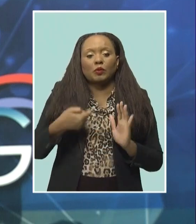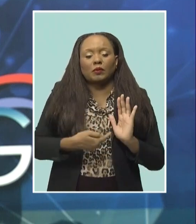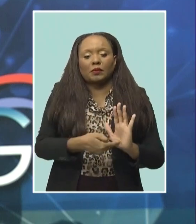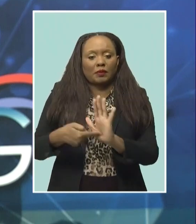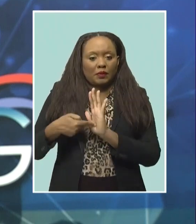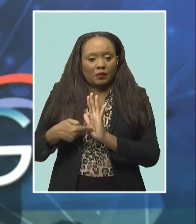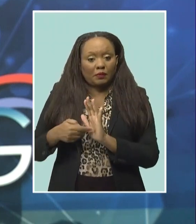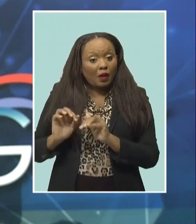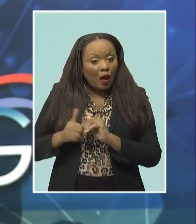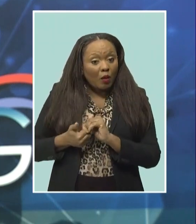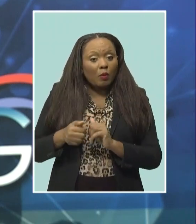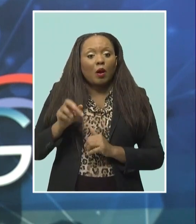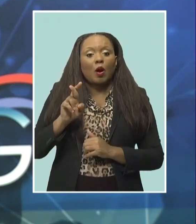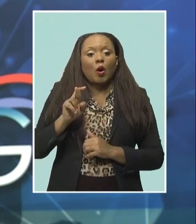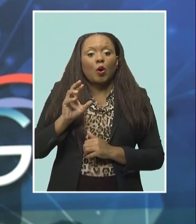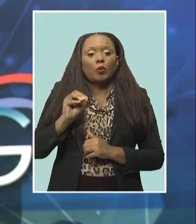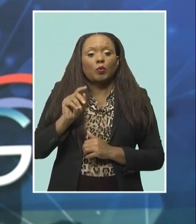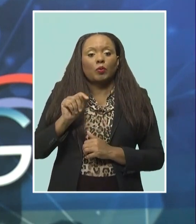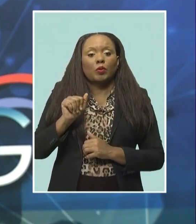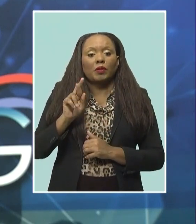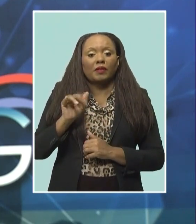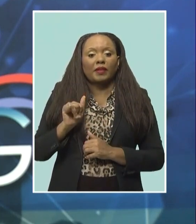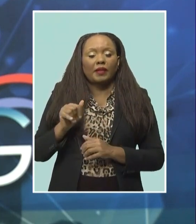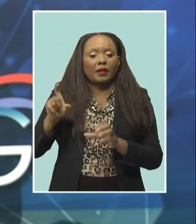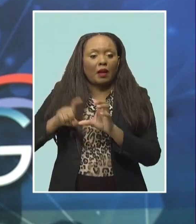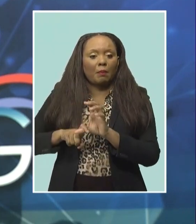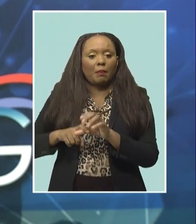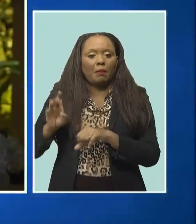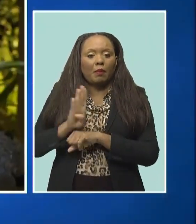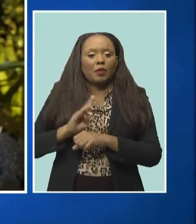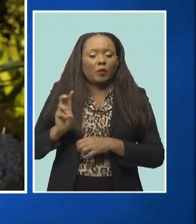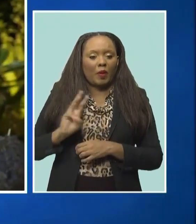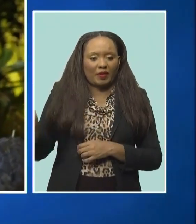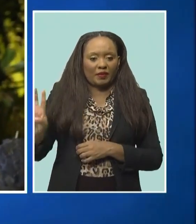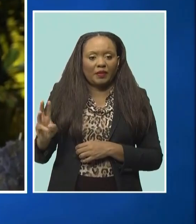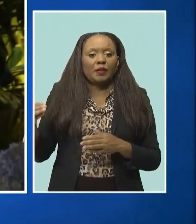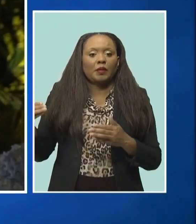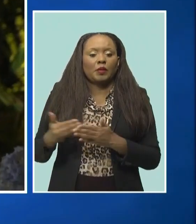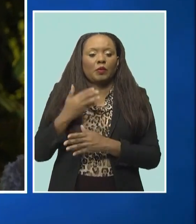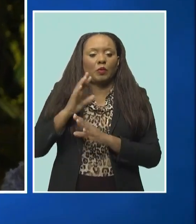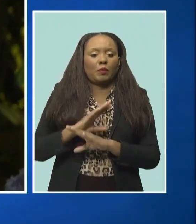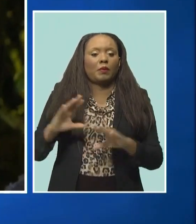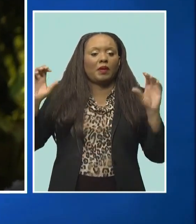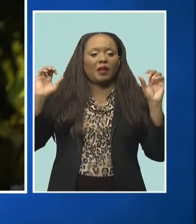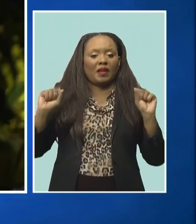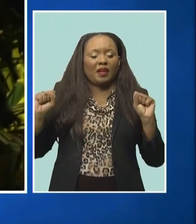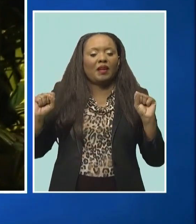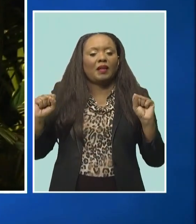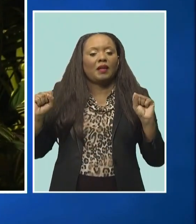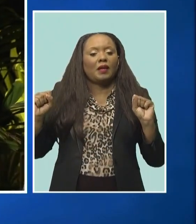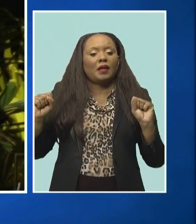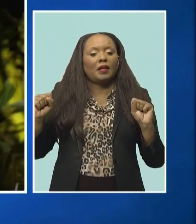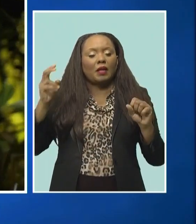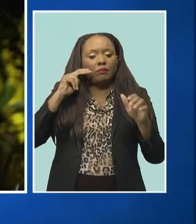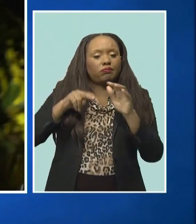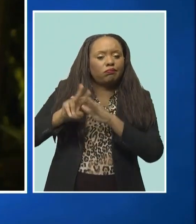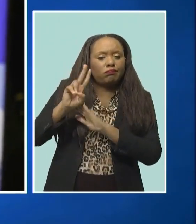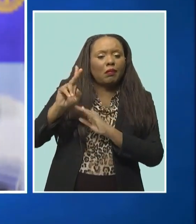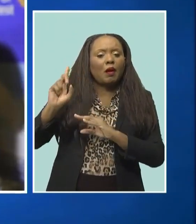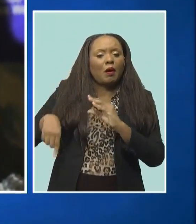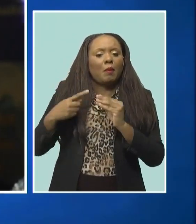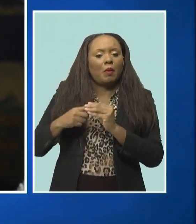all cases. One of the things that we are trying to do at the moment is to try to increase production of sweet potatoes. And as we go into the latter